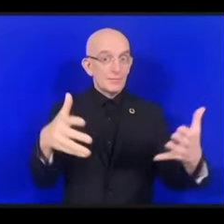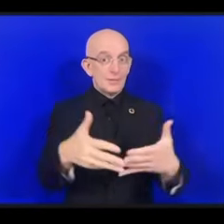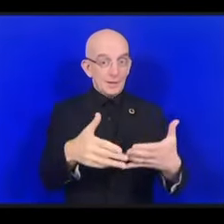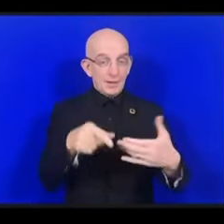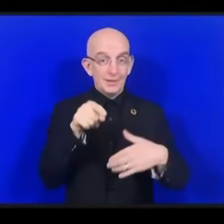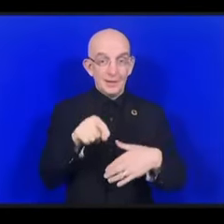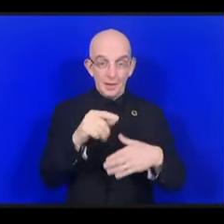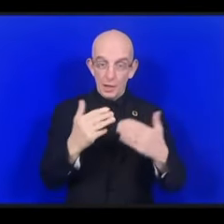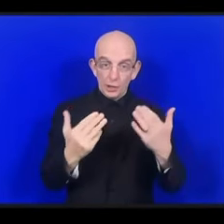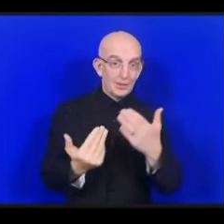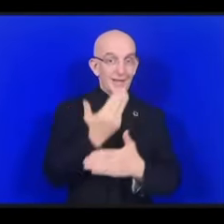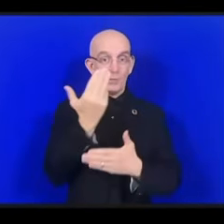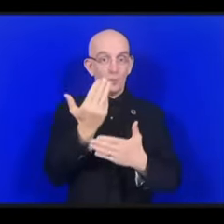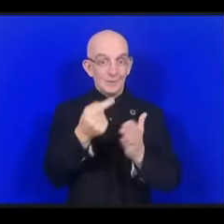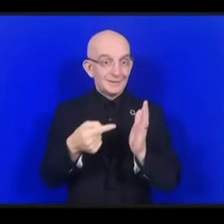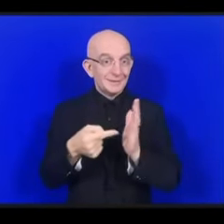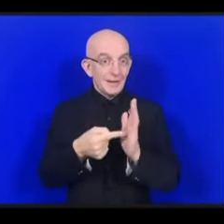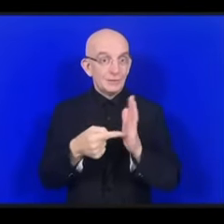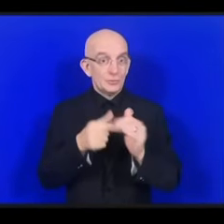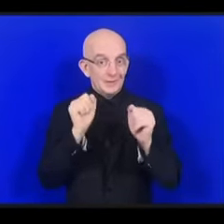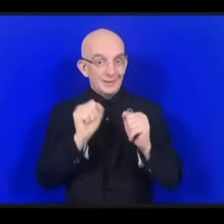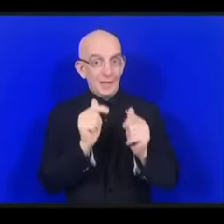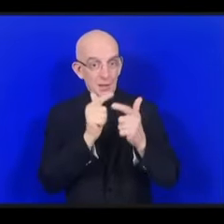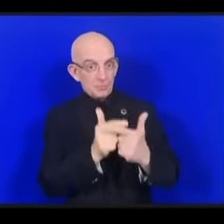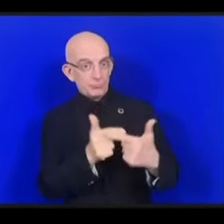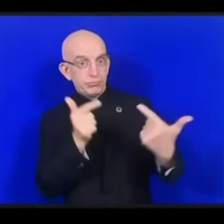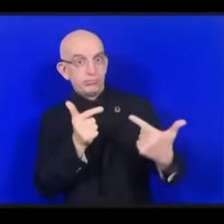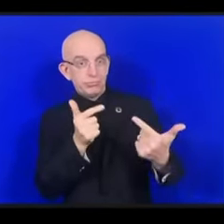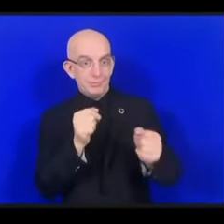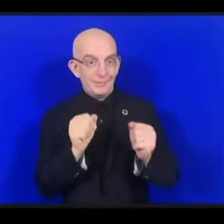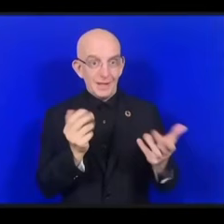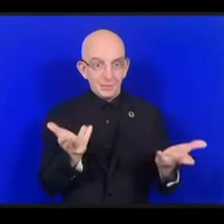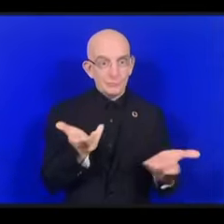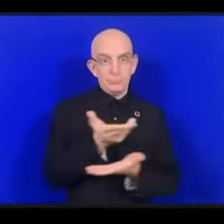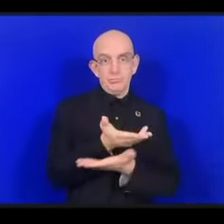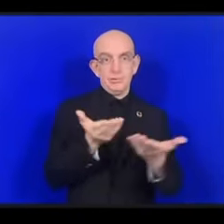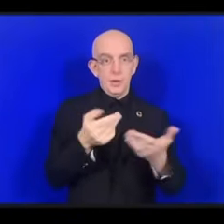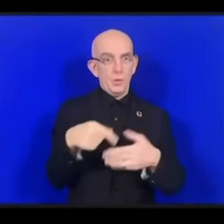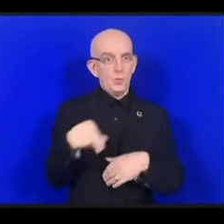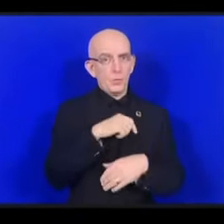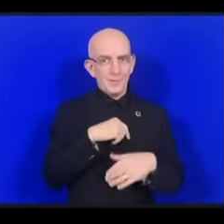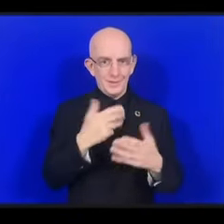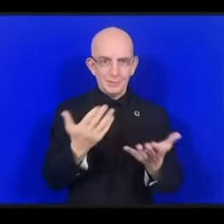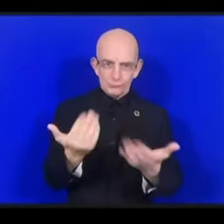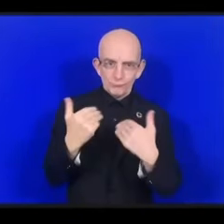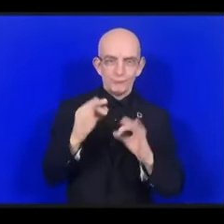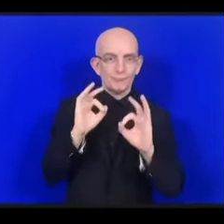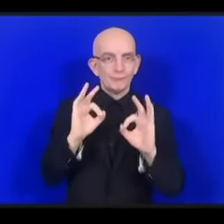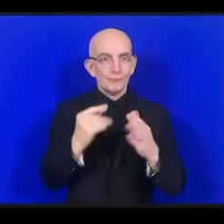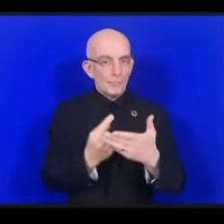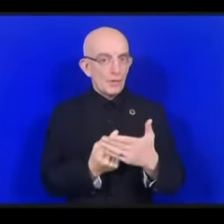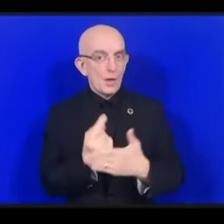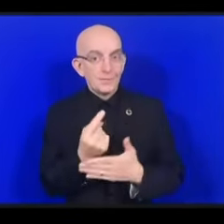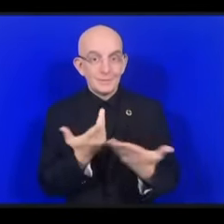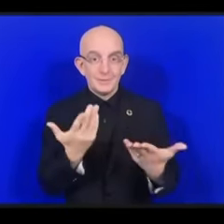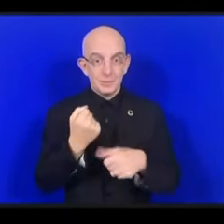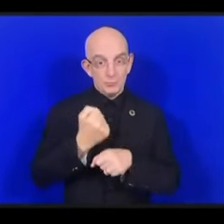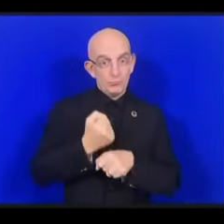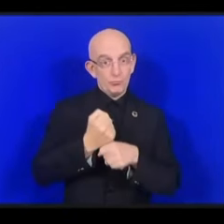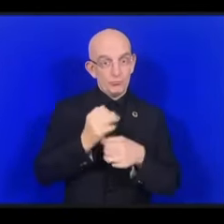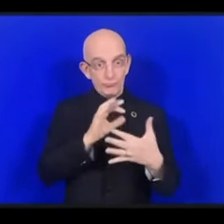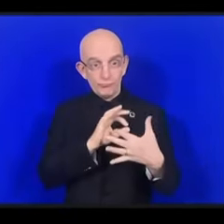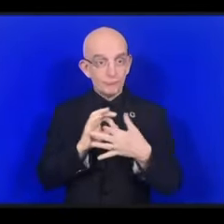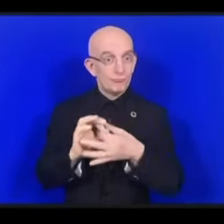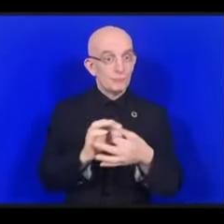government, the regulators, and entire enterprise organizations